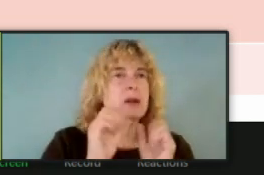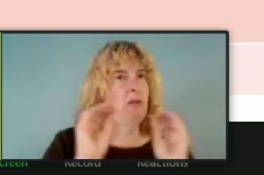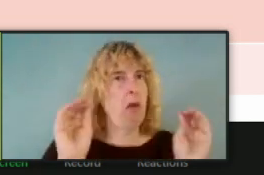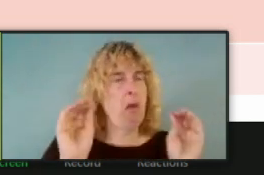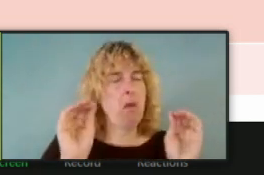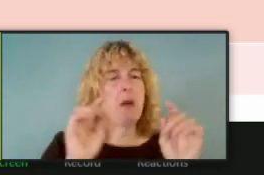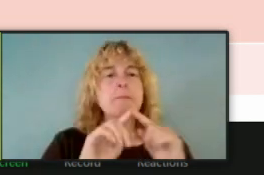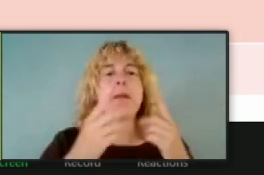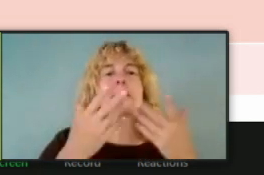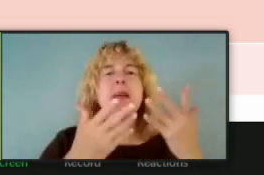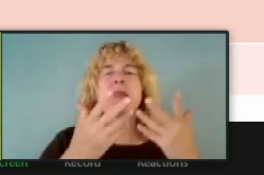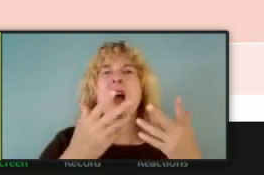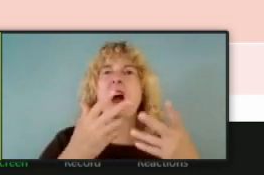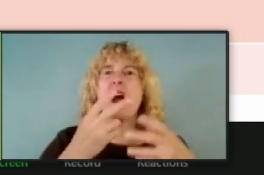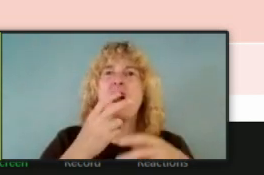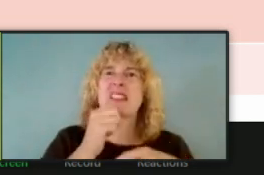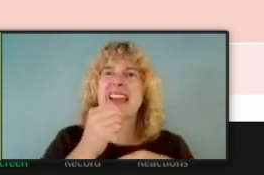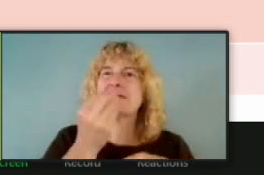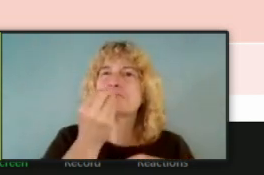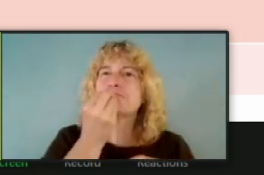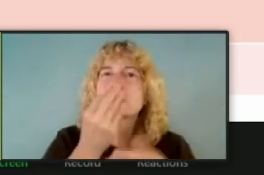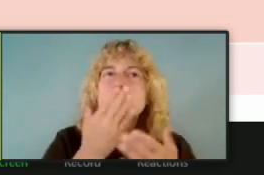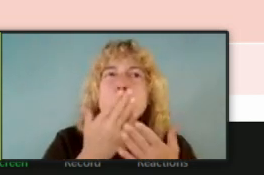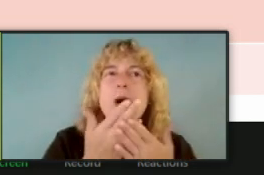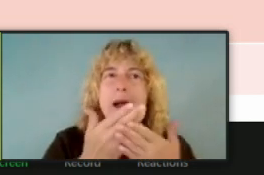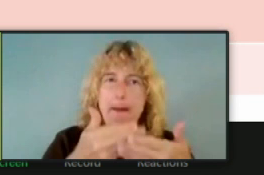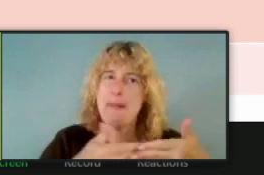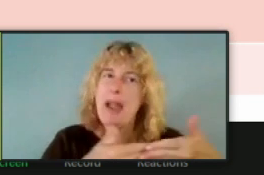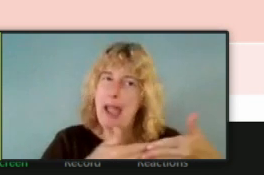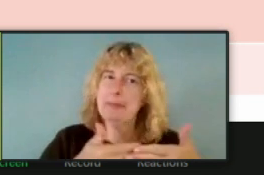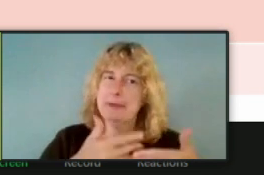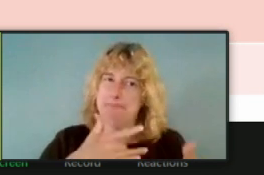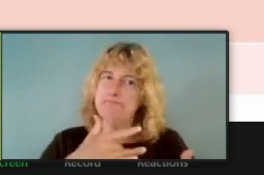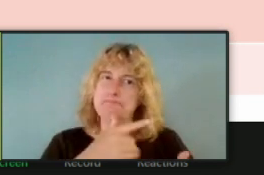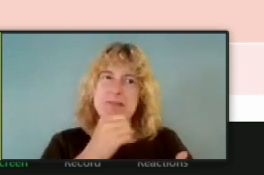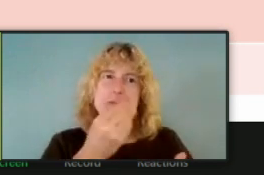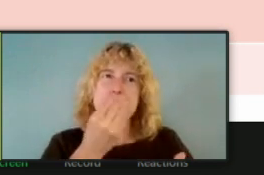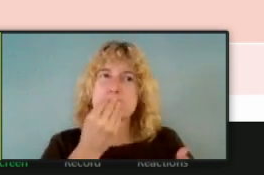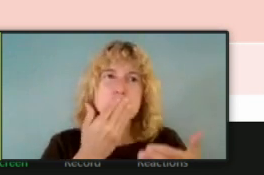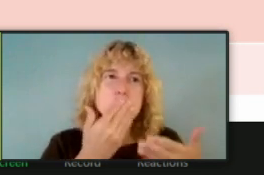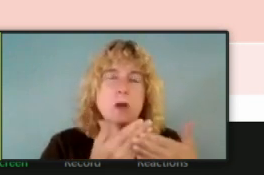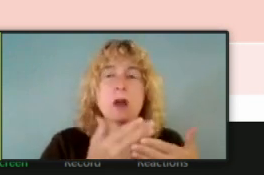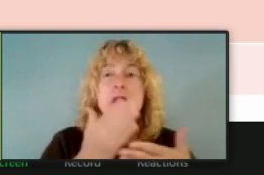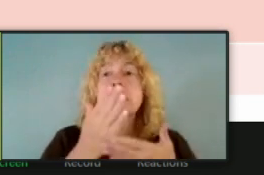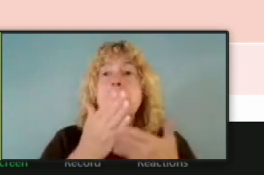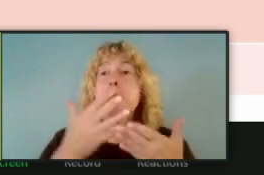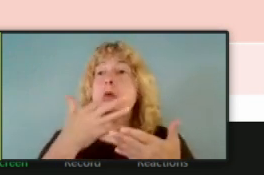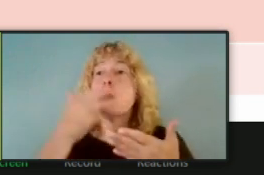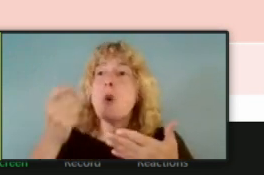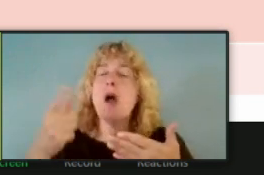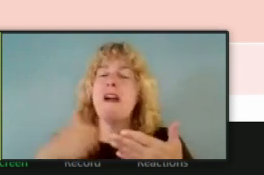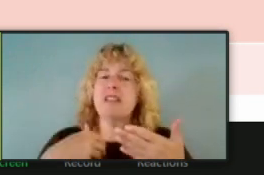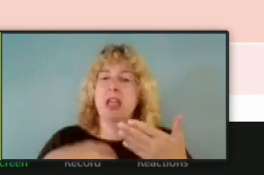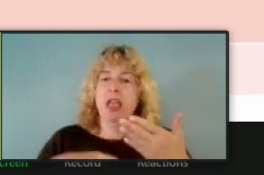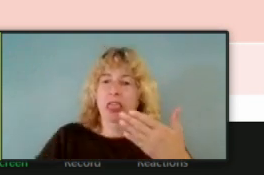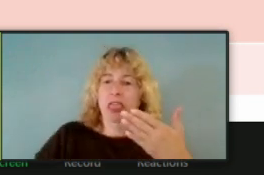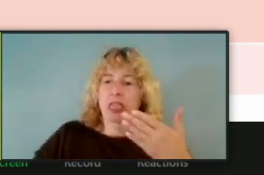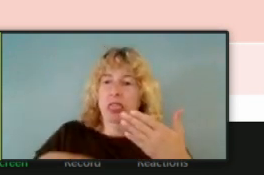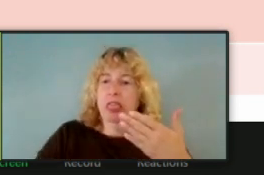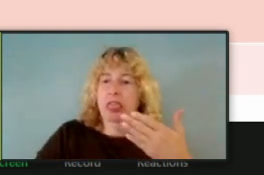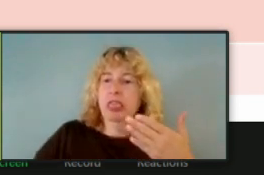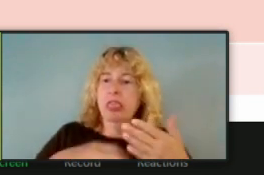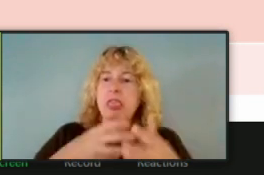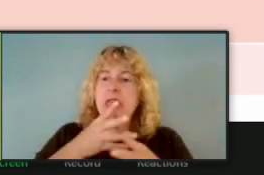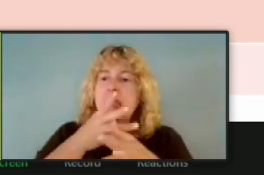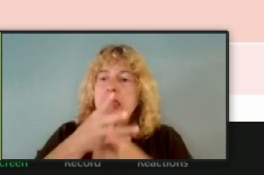may come in with nausea or vomiting. And then toward the bottom, we also saw a lot of abdominal pain and diarrhea